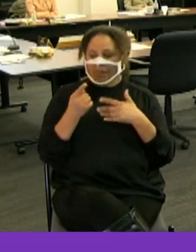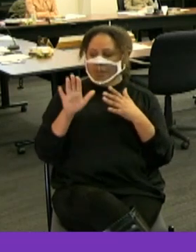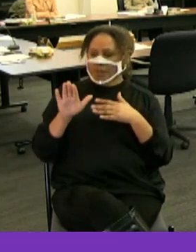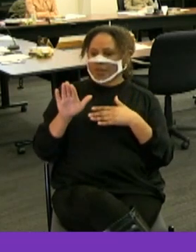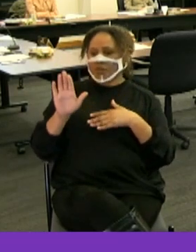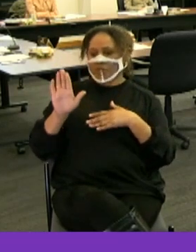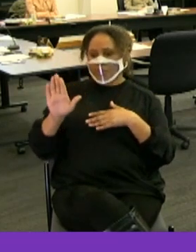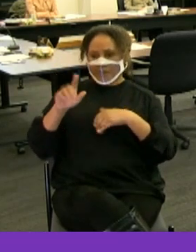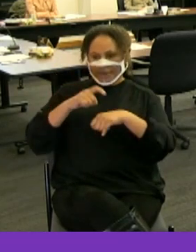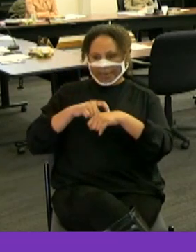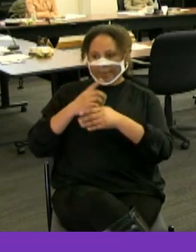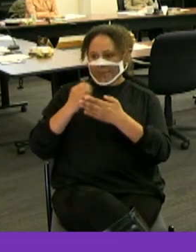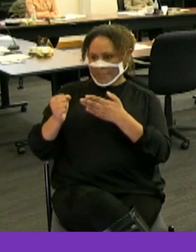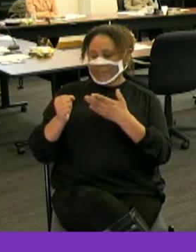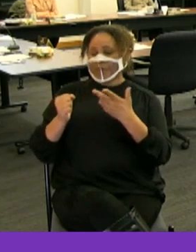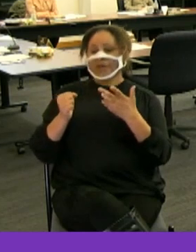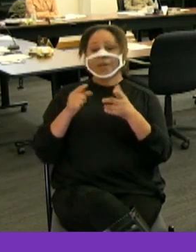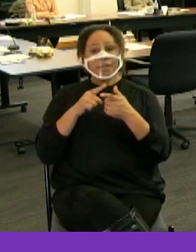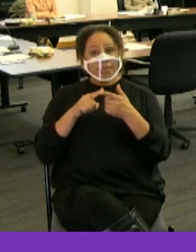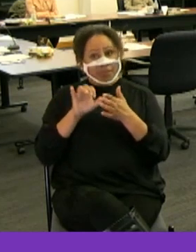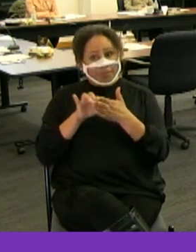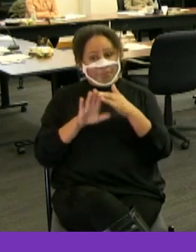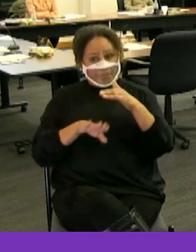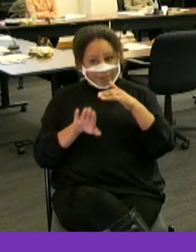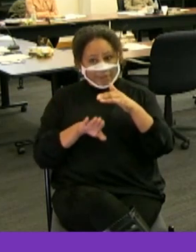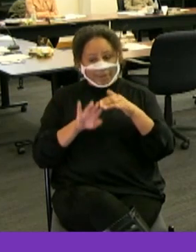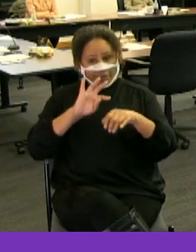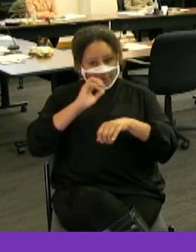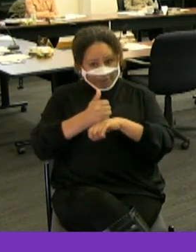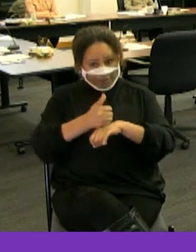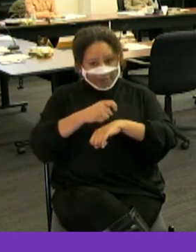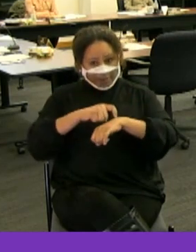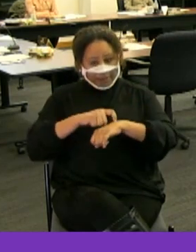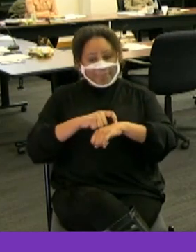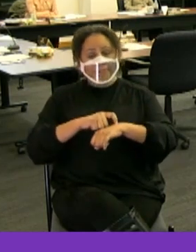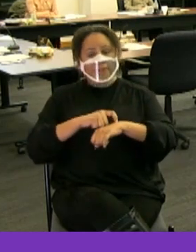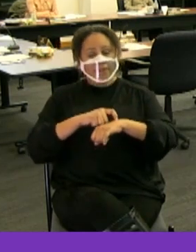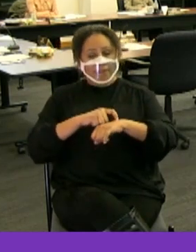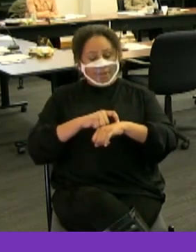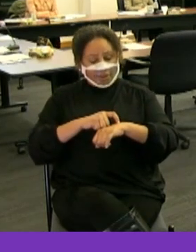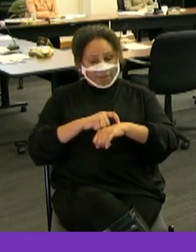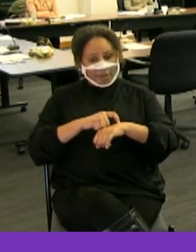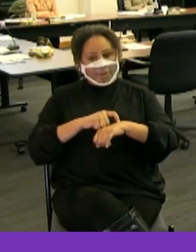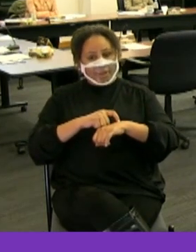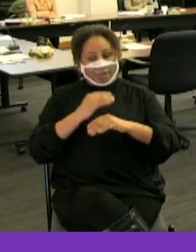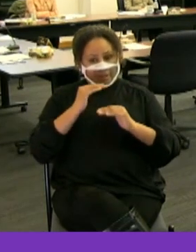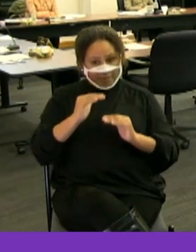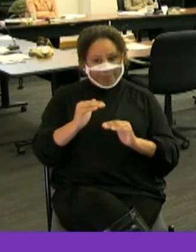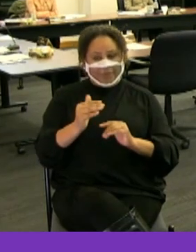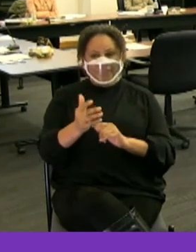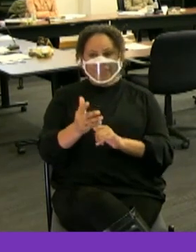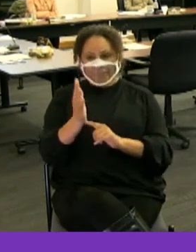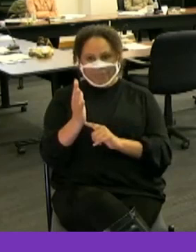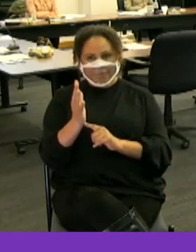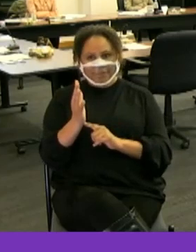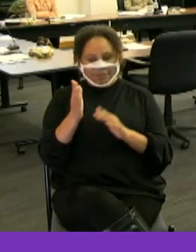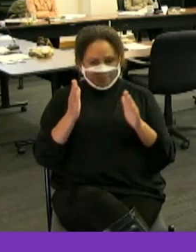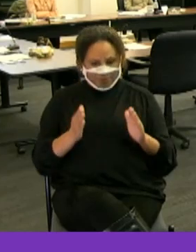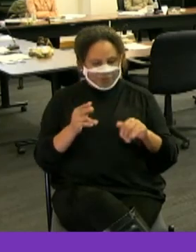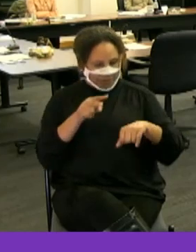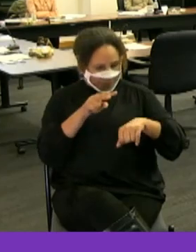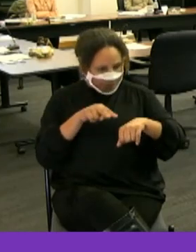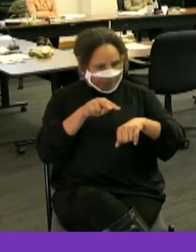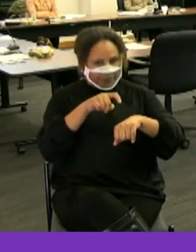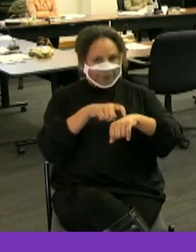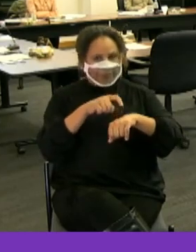has expired. And so that would basically implementing a timekeeper and a 5-minute state